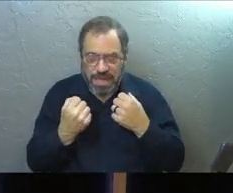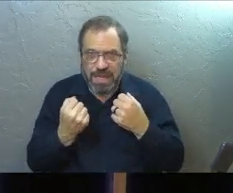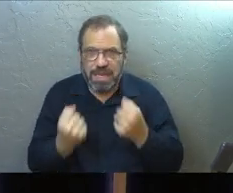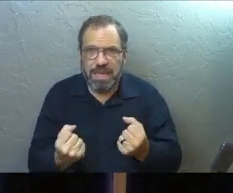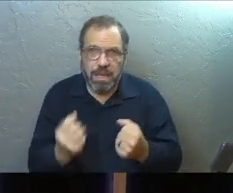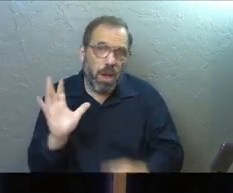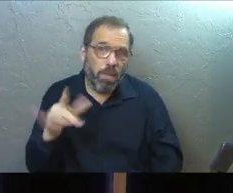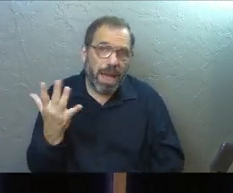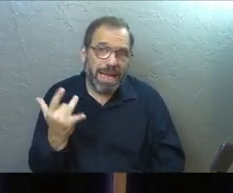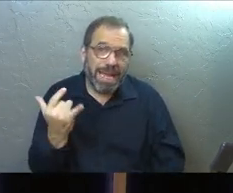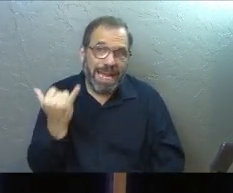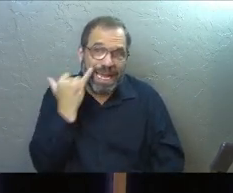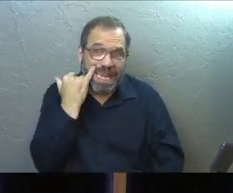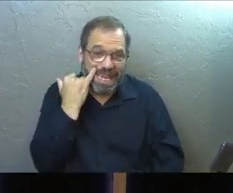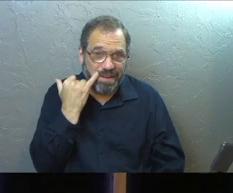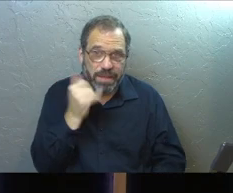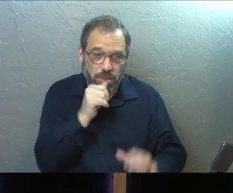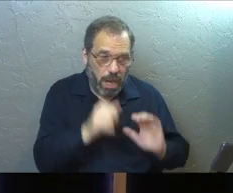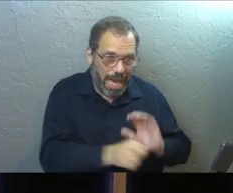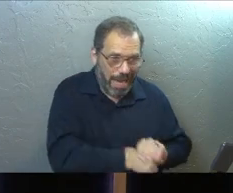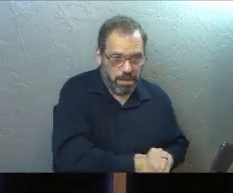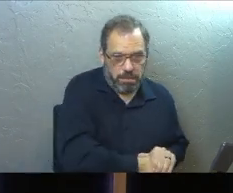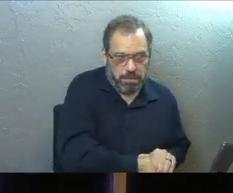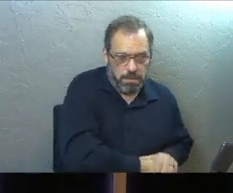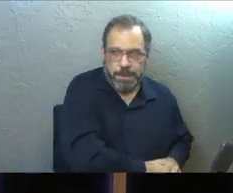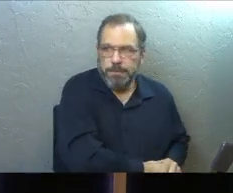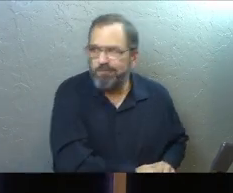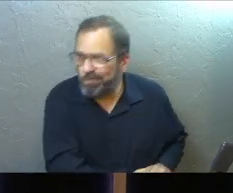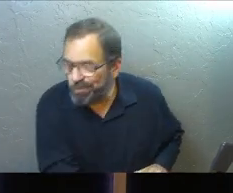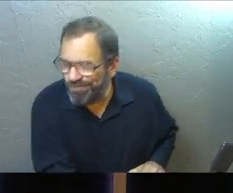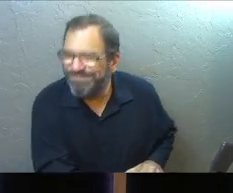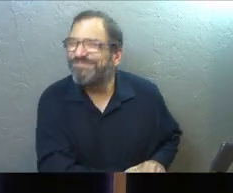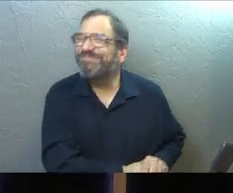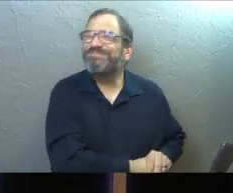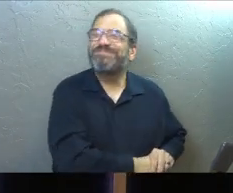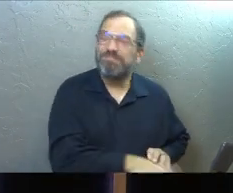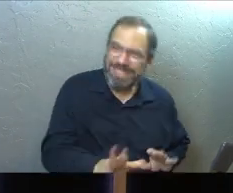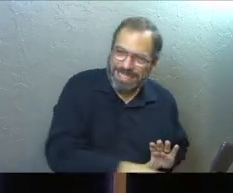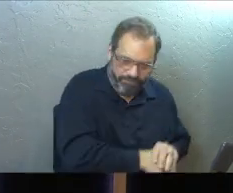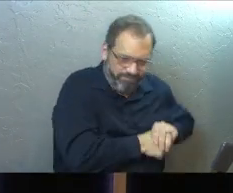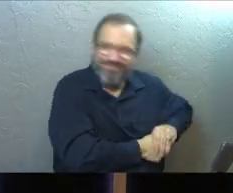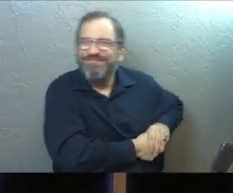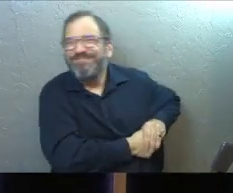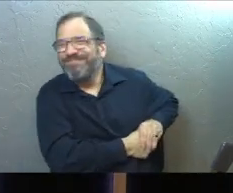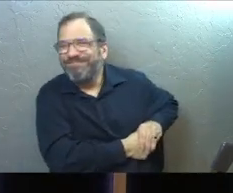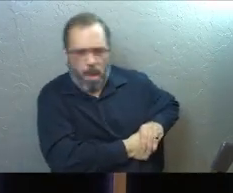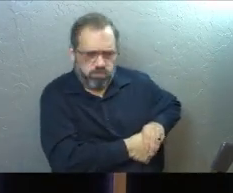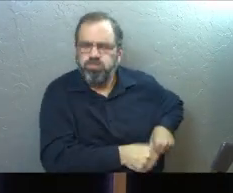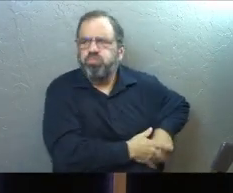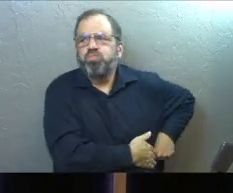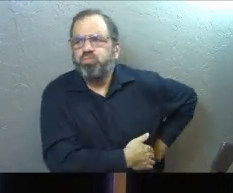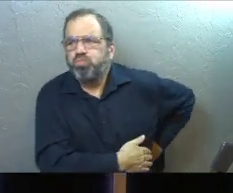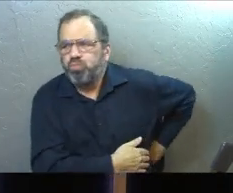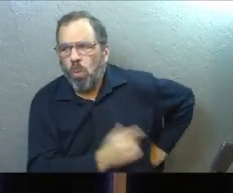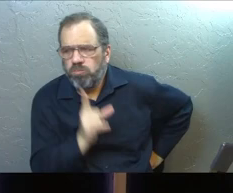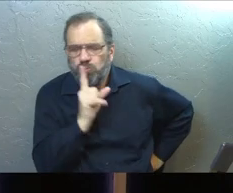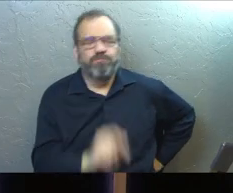from that, because as long as you've got it in a dark corner, it gets worse. As long as you got it in a dark corner and no one else knows about